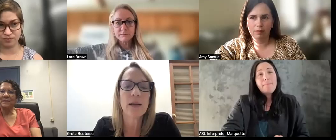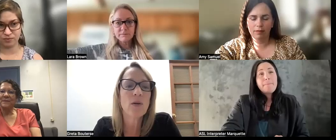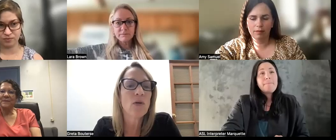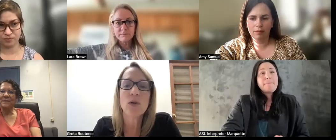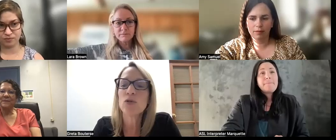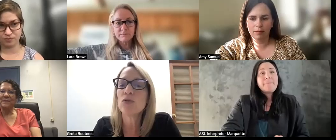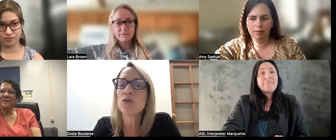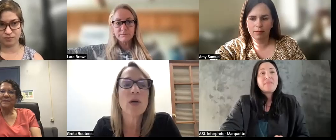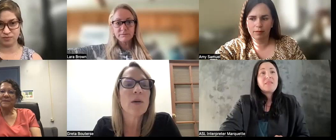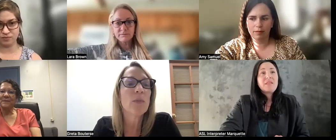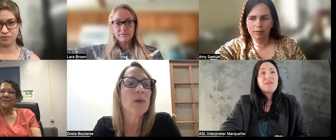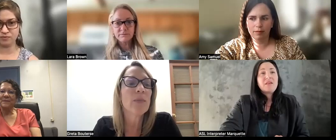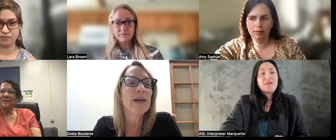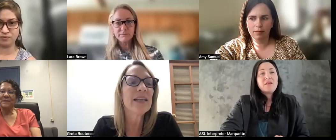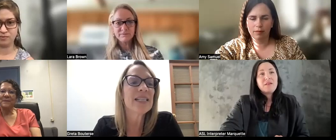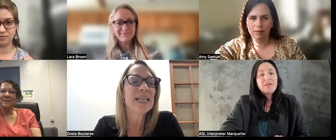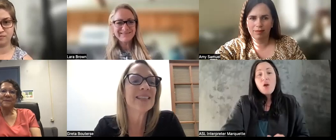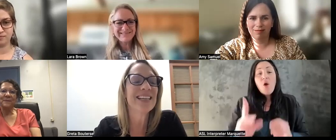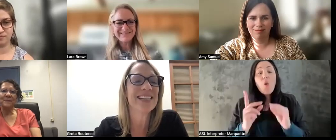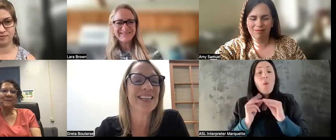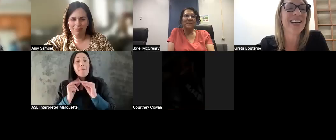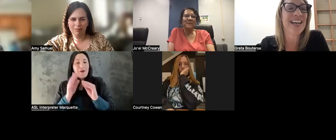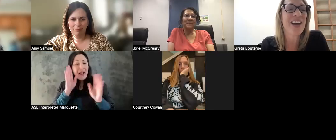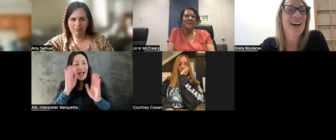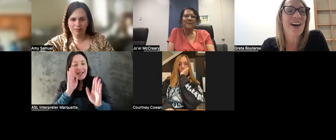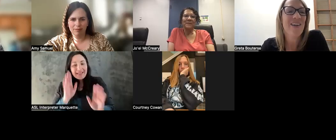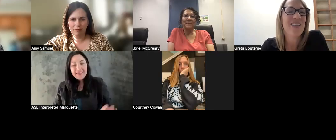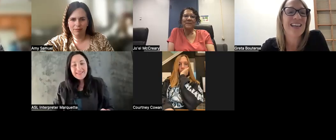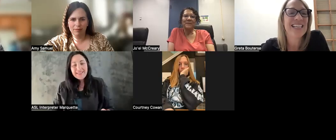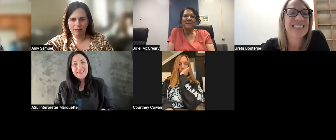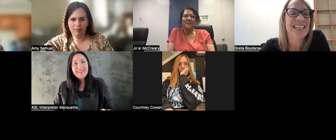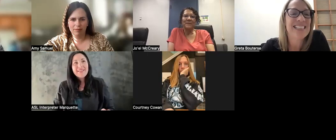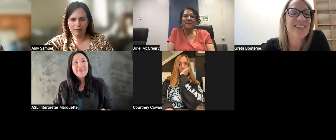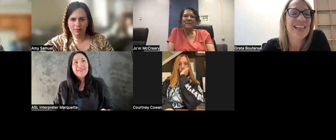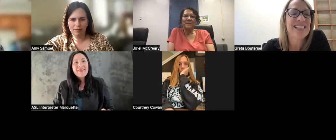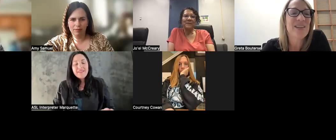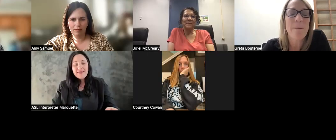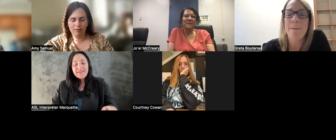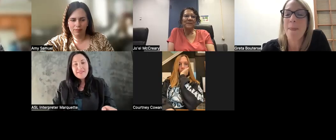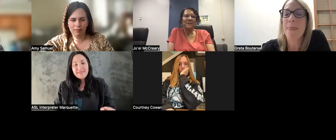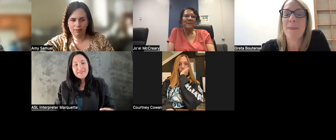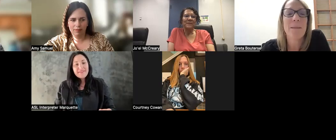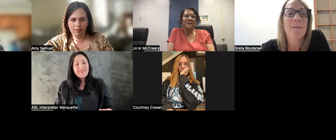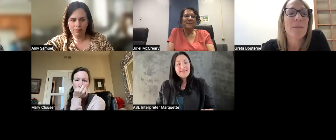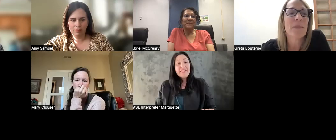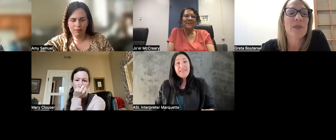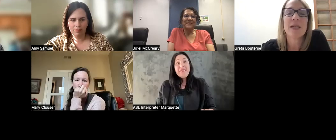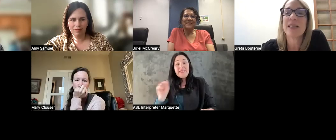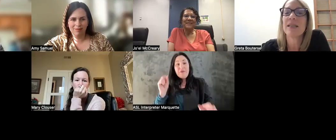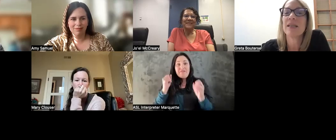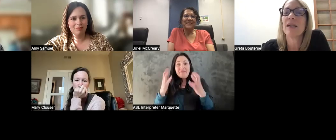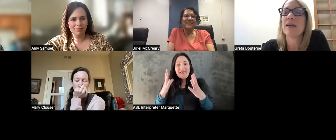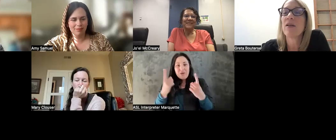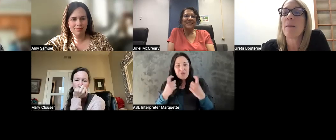Okay. One more. Yes. Hi. Sorry. I see you guys. We have a lot of questions. Okay, so